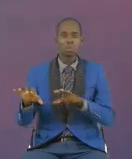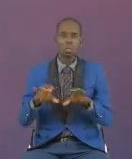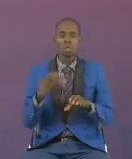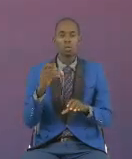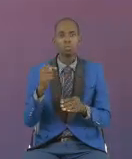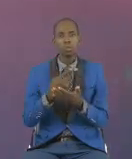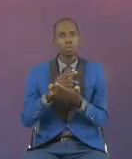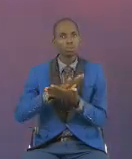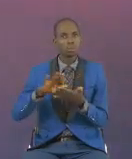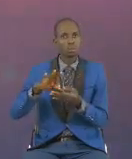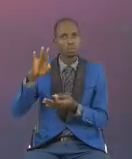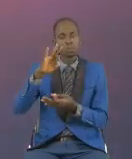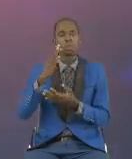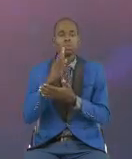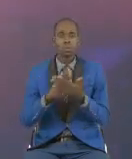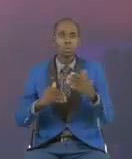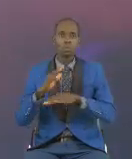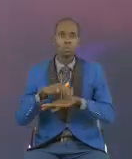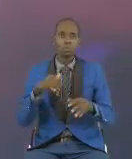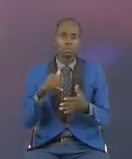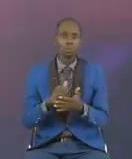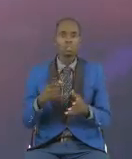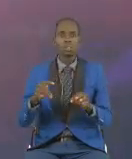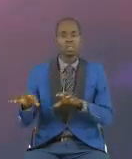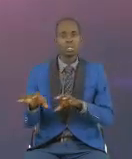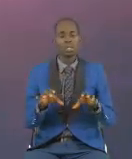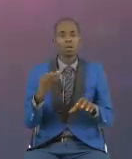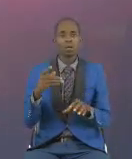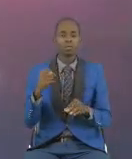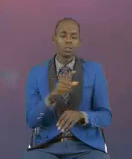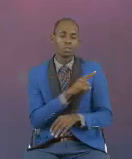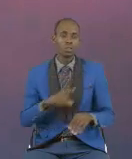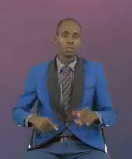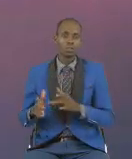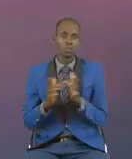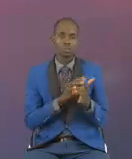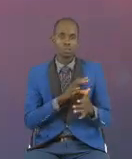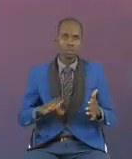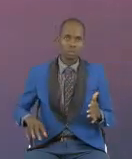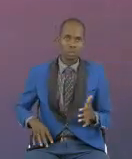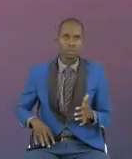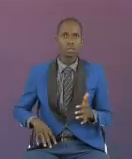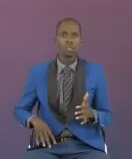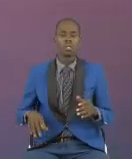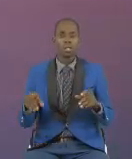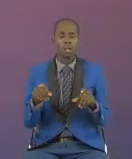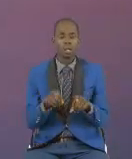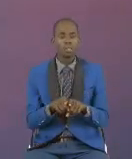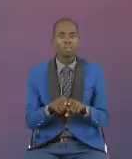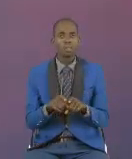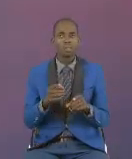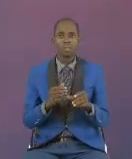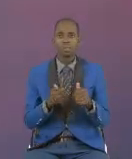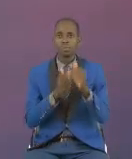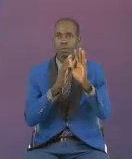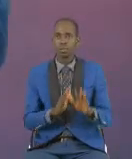Lord Jesus Christ in the disciples and the apostles as they ministered in the strength